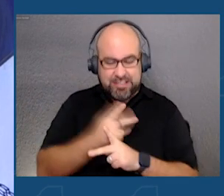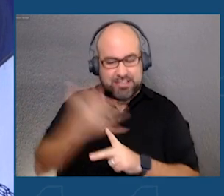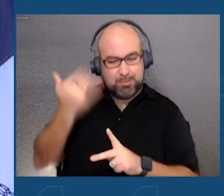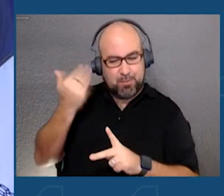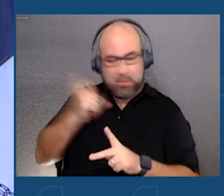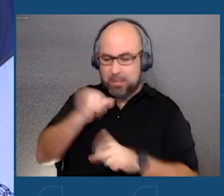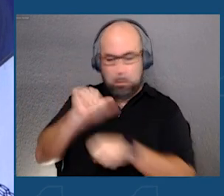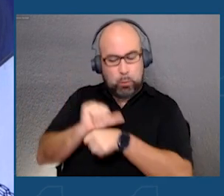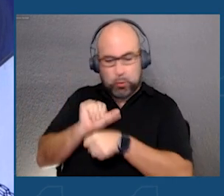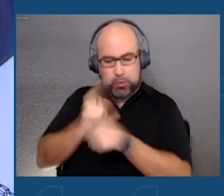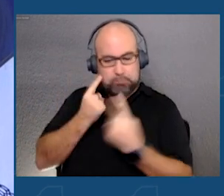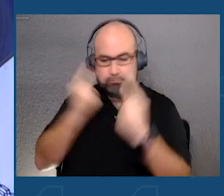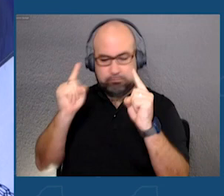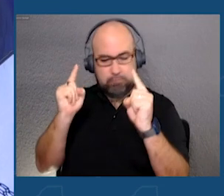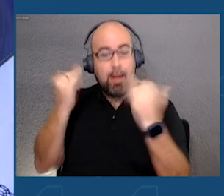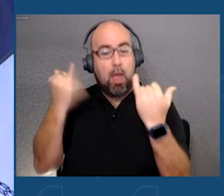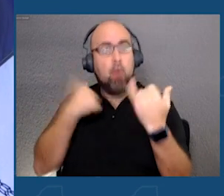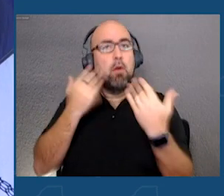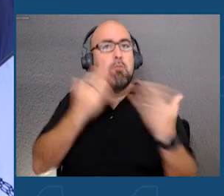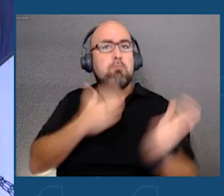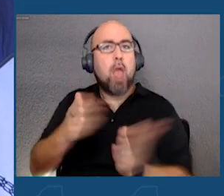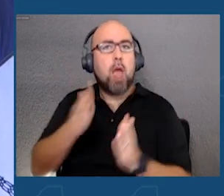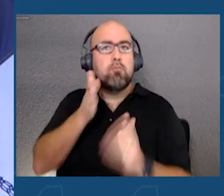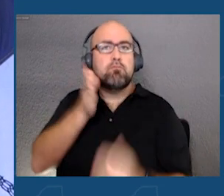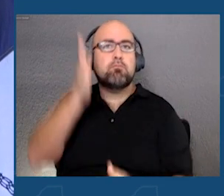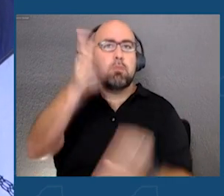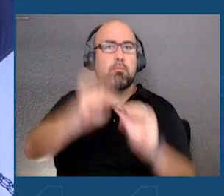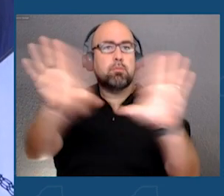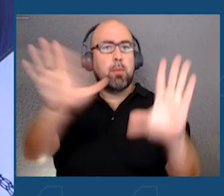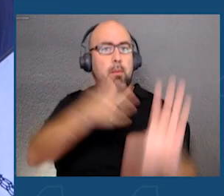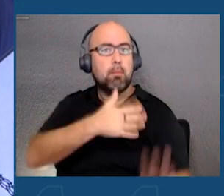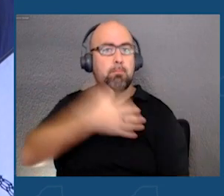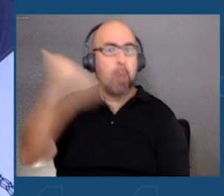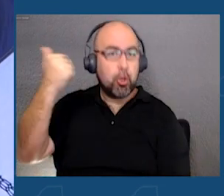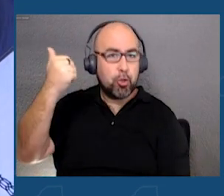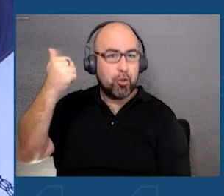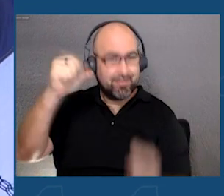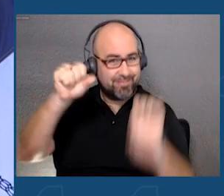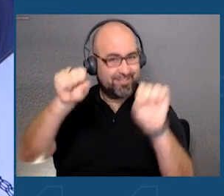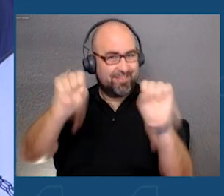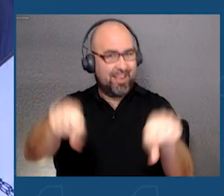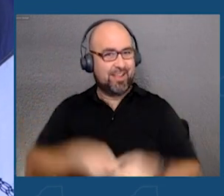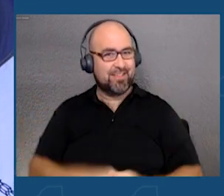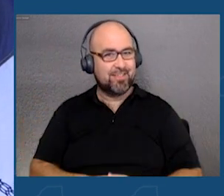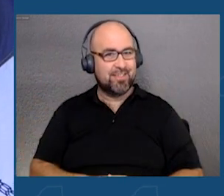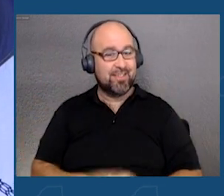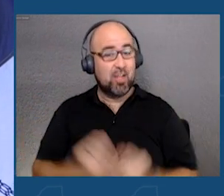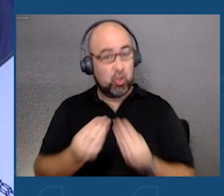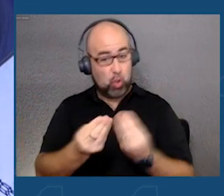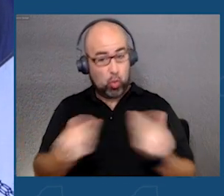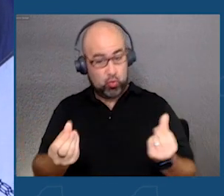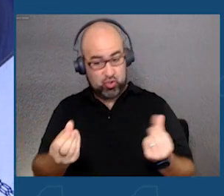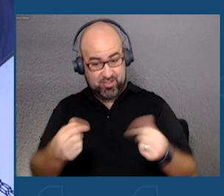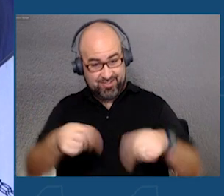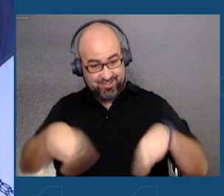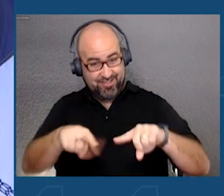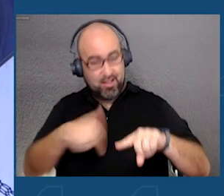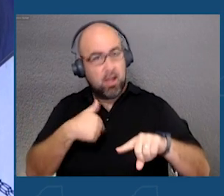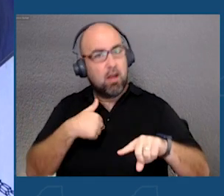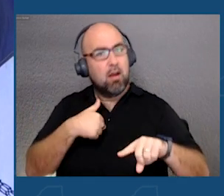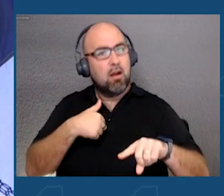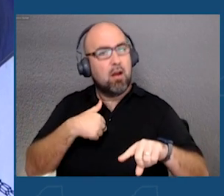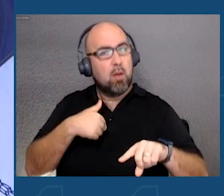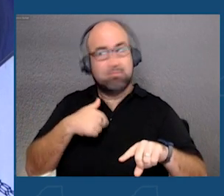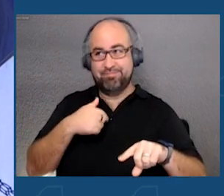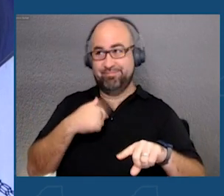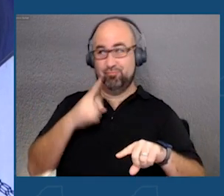future. How we can be better. And solutions born in New York, by the way, have literally been envied and copied around the world